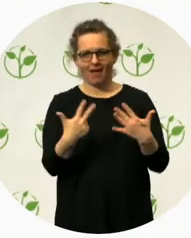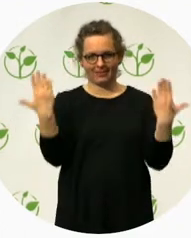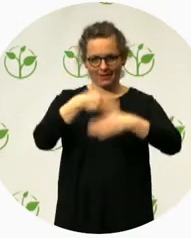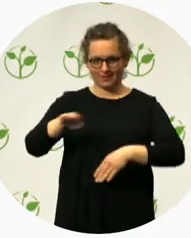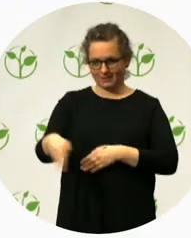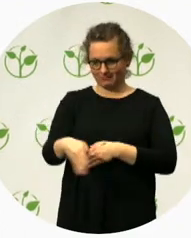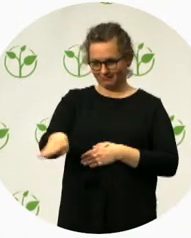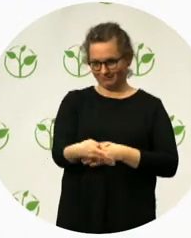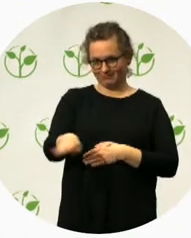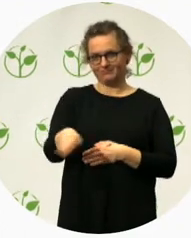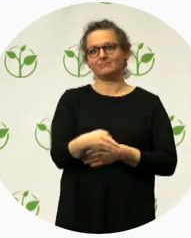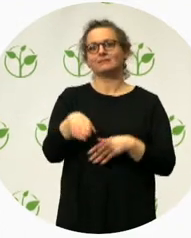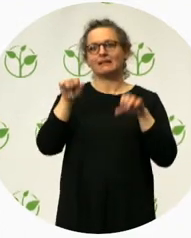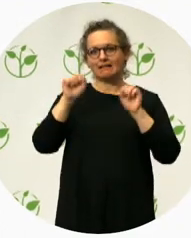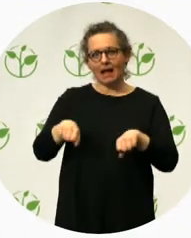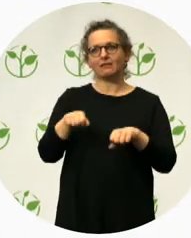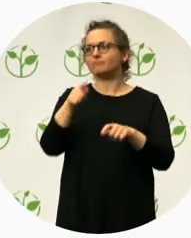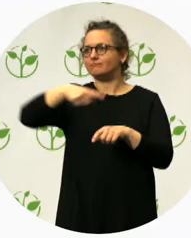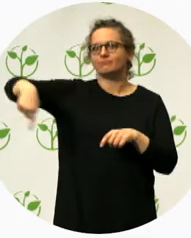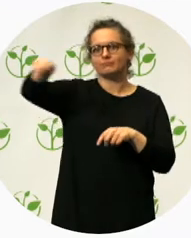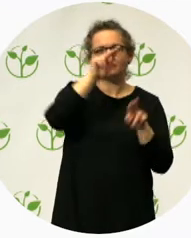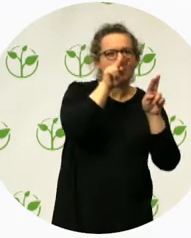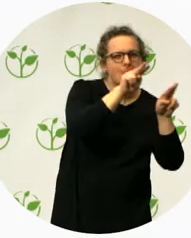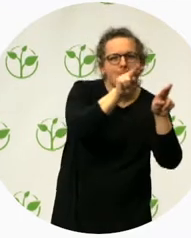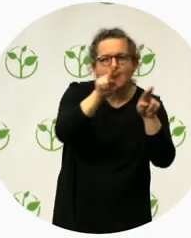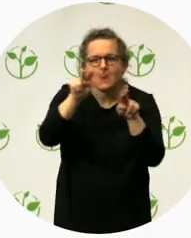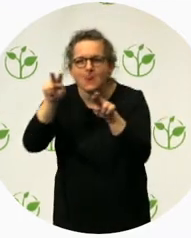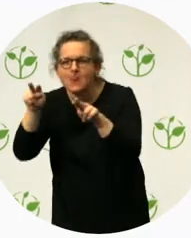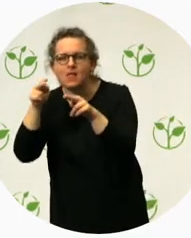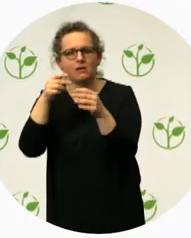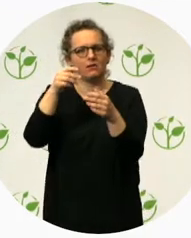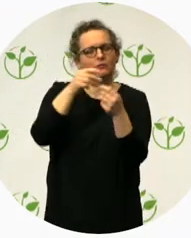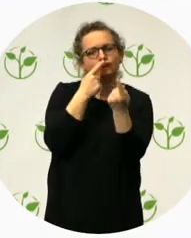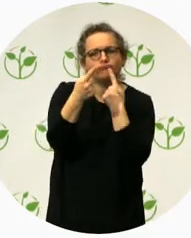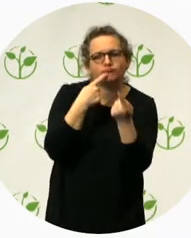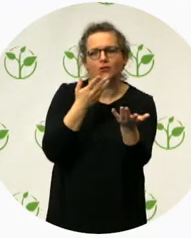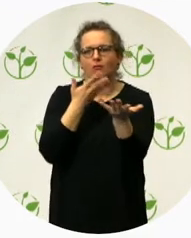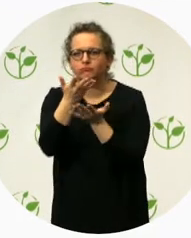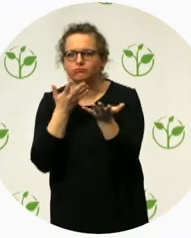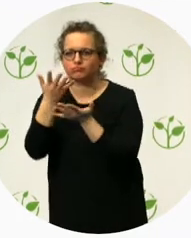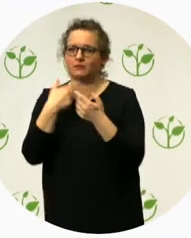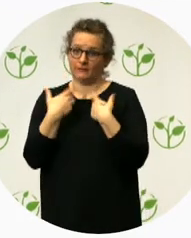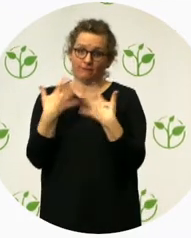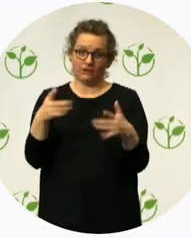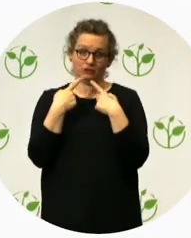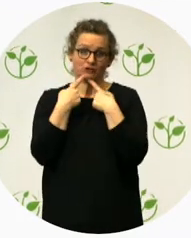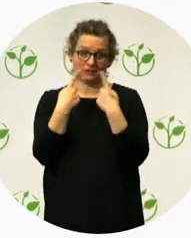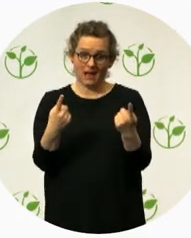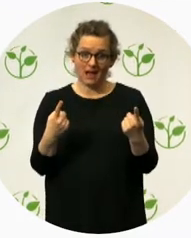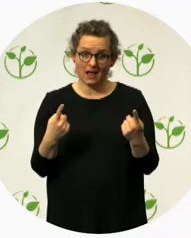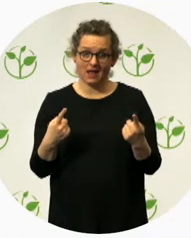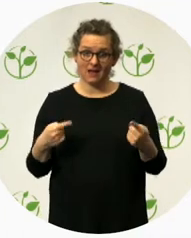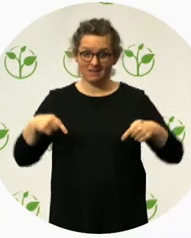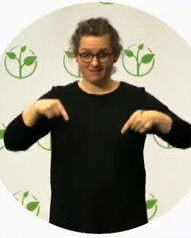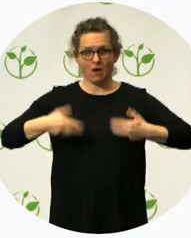That's showtime for exhibition. Yeah, and as I said at the very beginning, this conference is about connection. Connection,